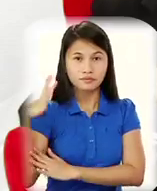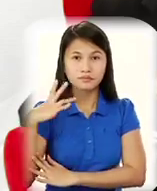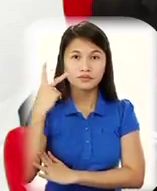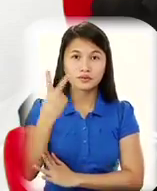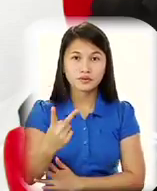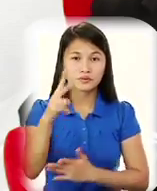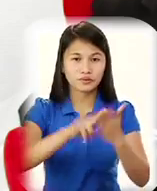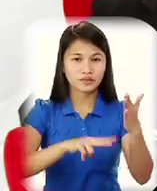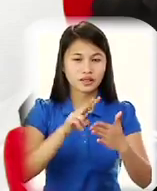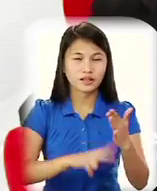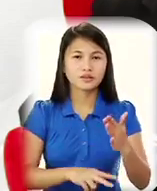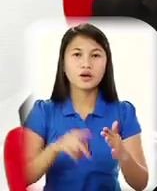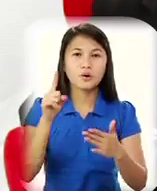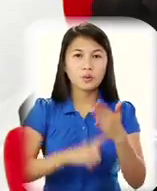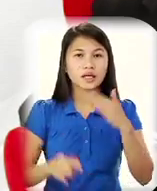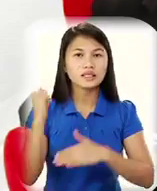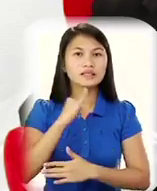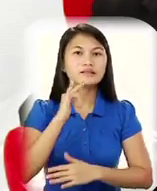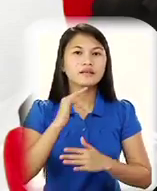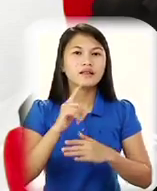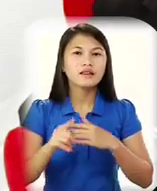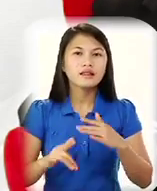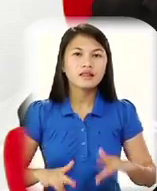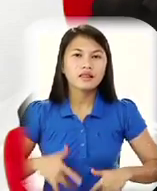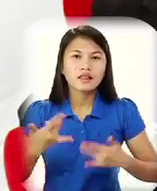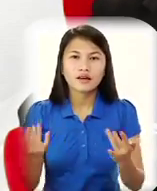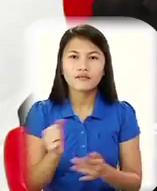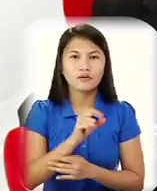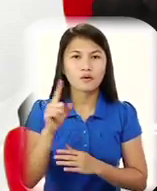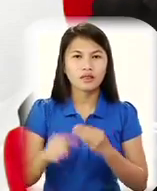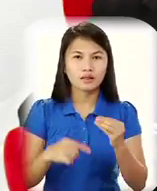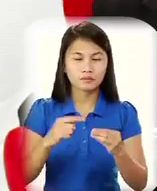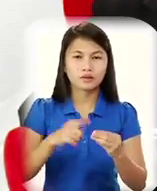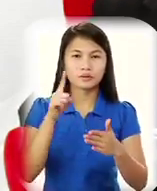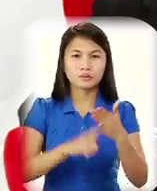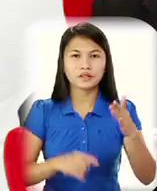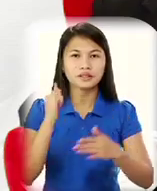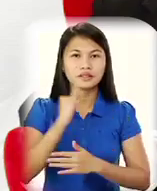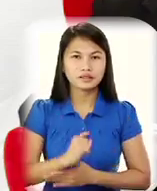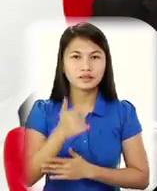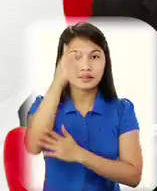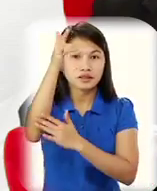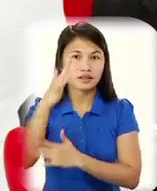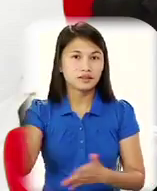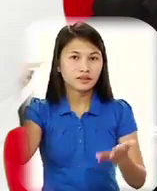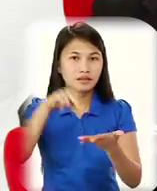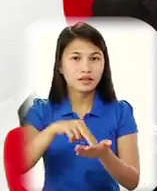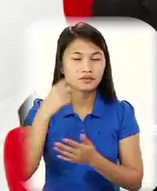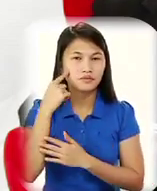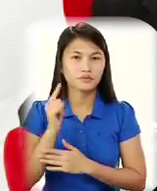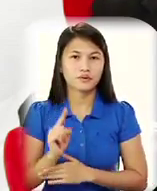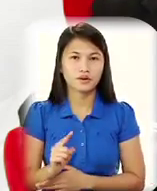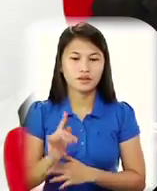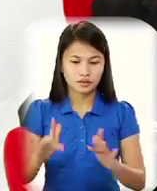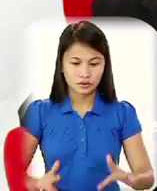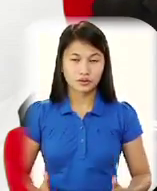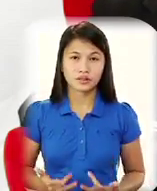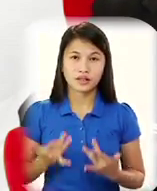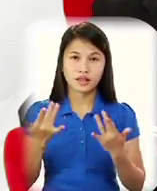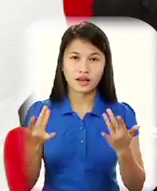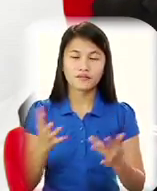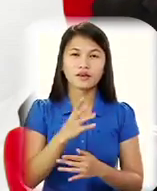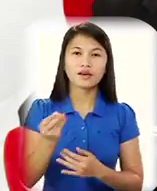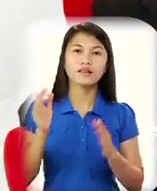two readings. What is life all about? And what is God's stance